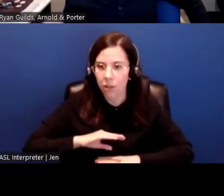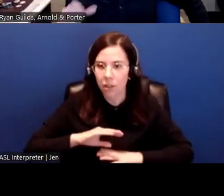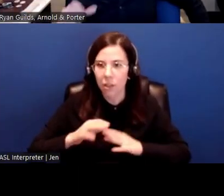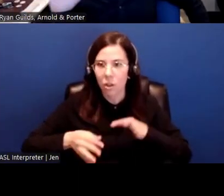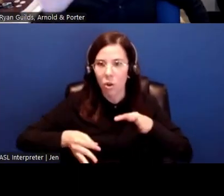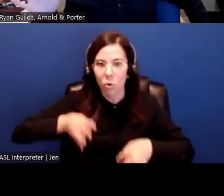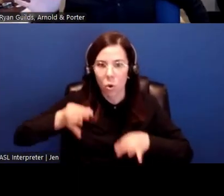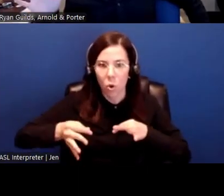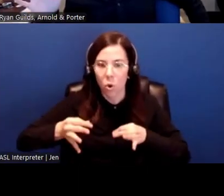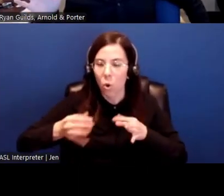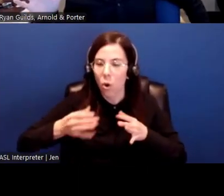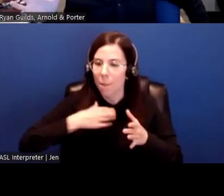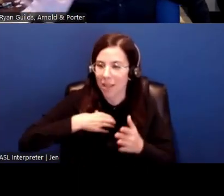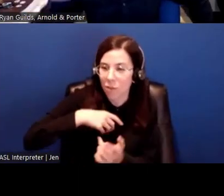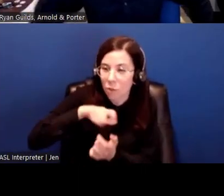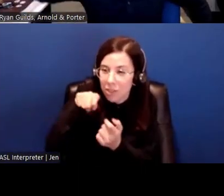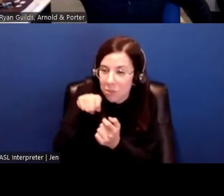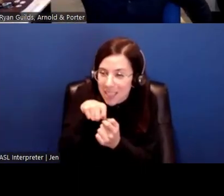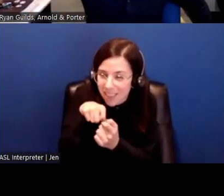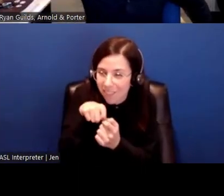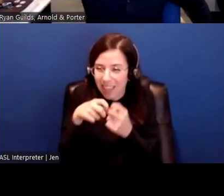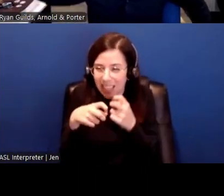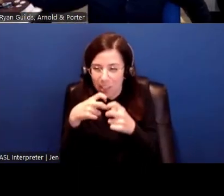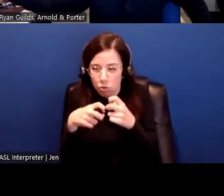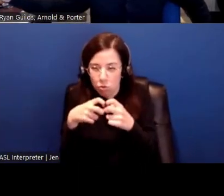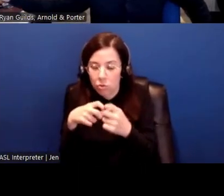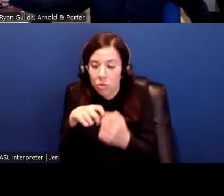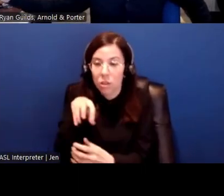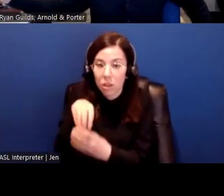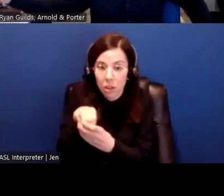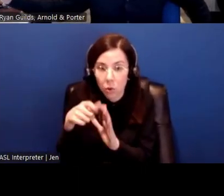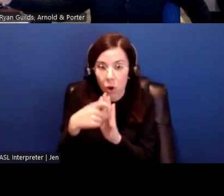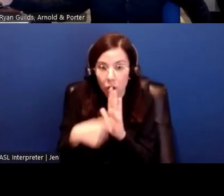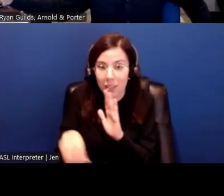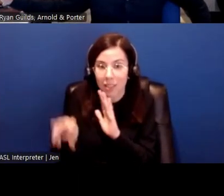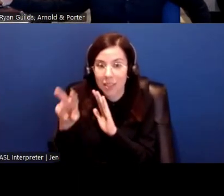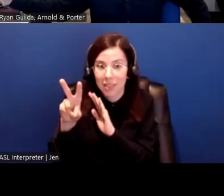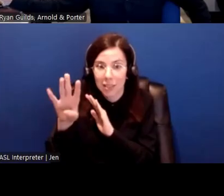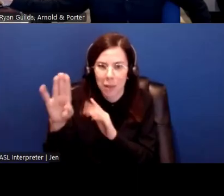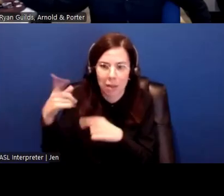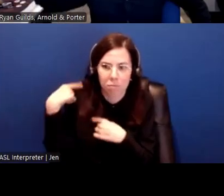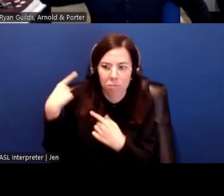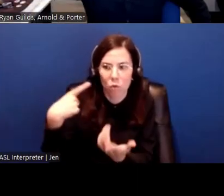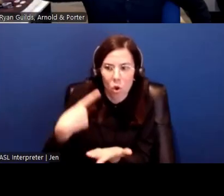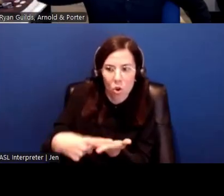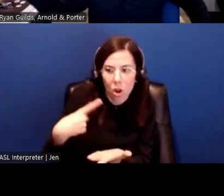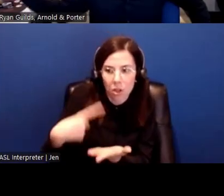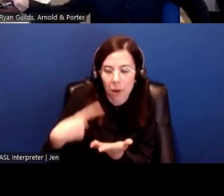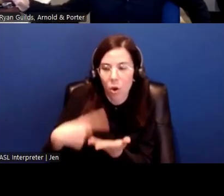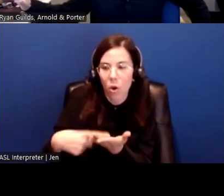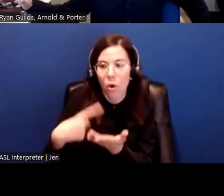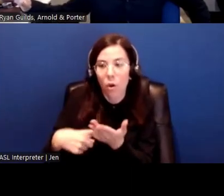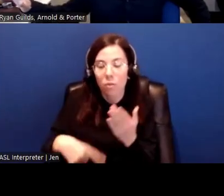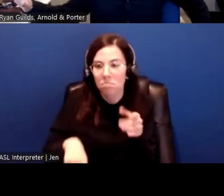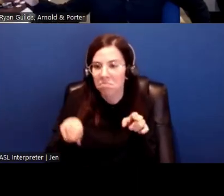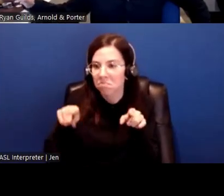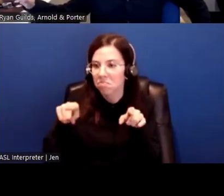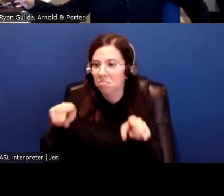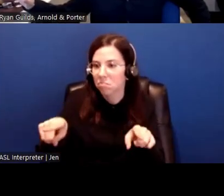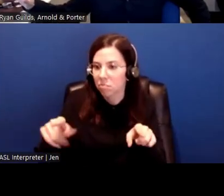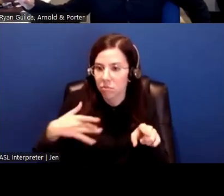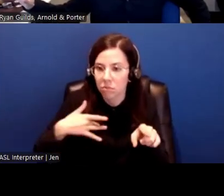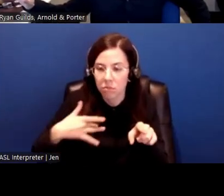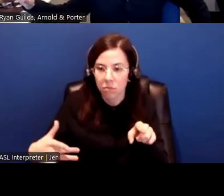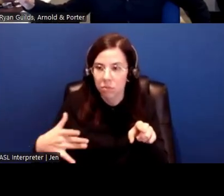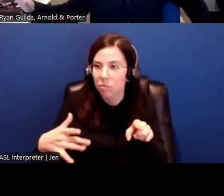Appeals on specified issues, and that includes the Article 6B rights that we talked about. right, which are parallel generally the Crime